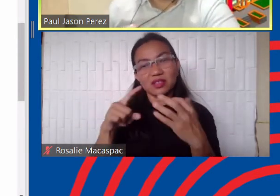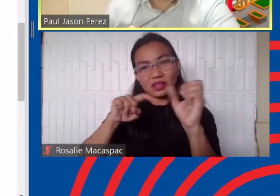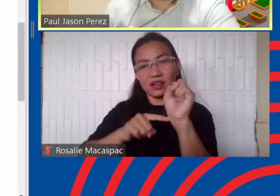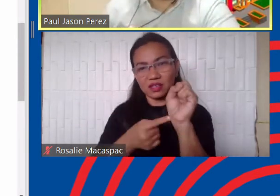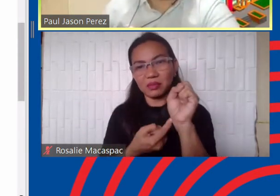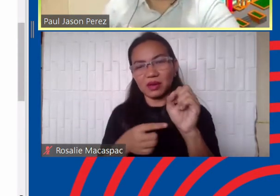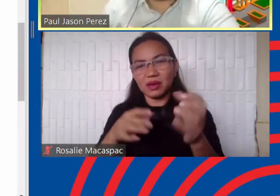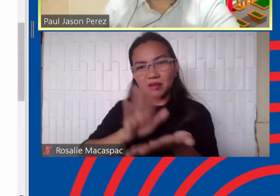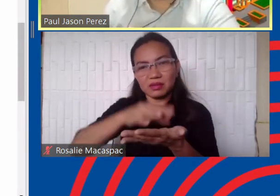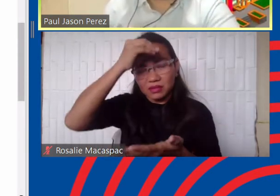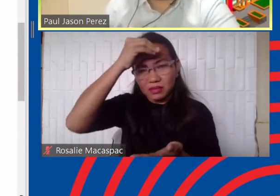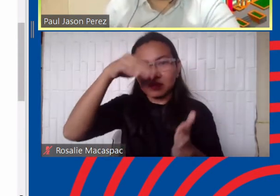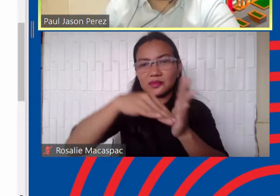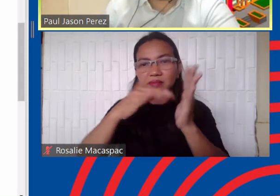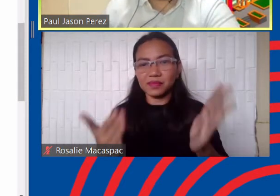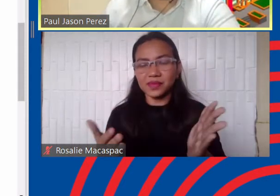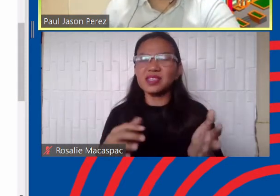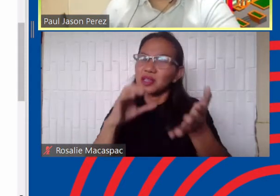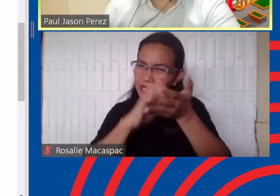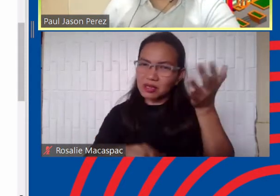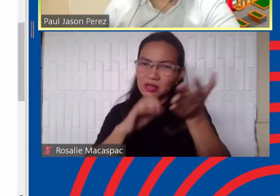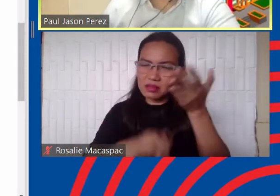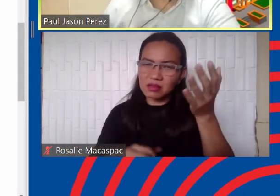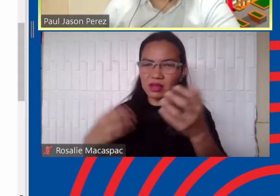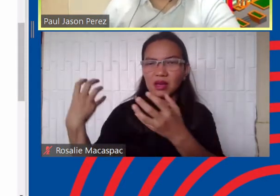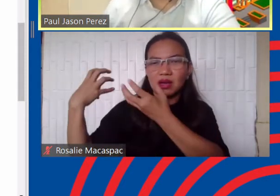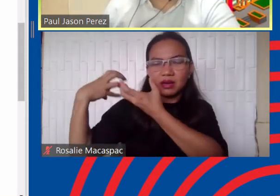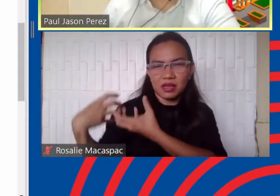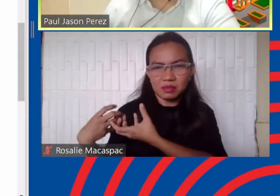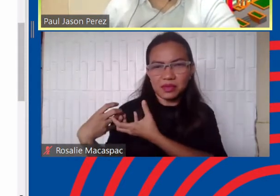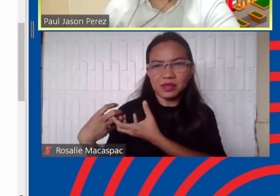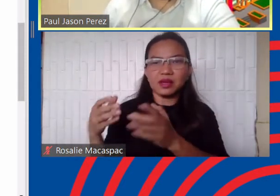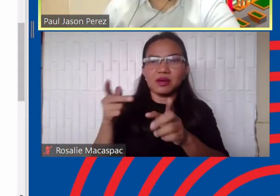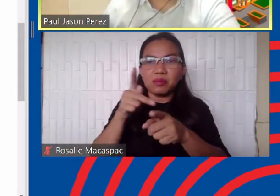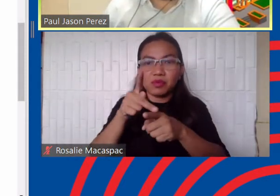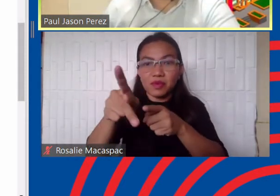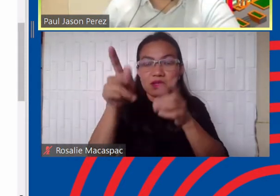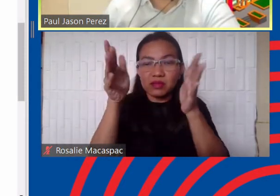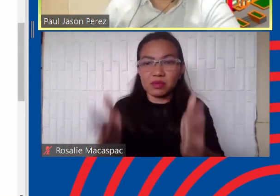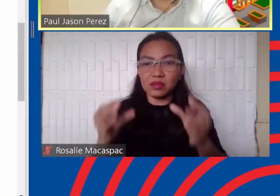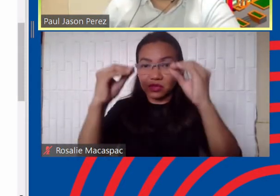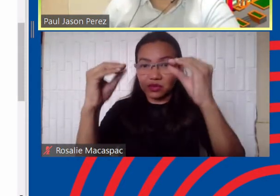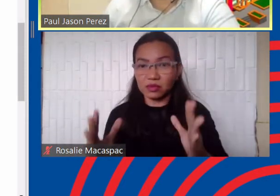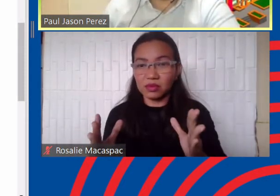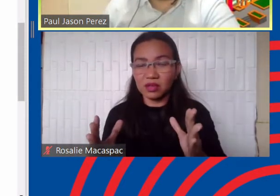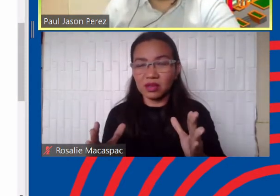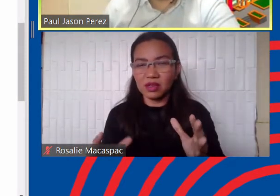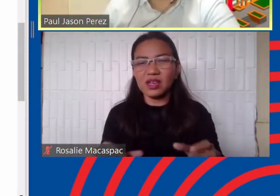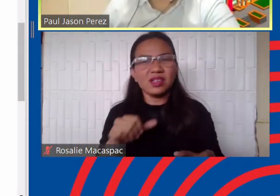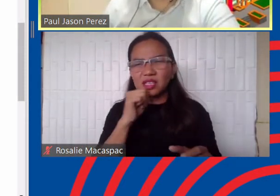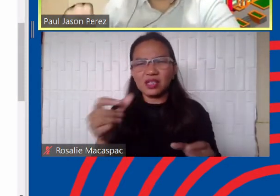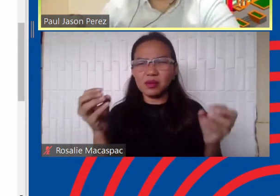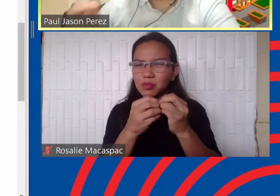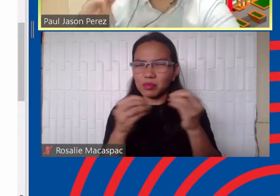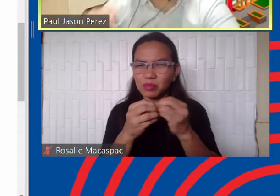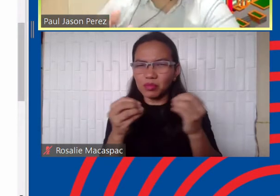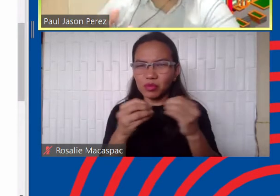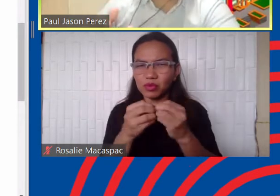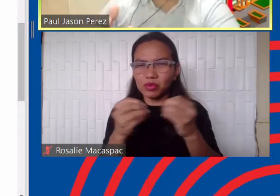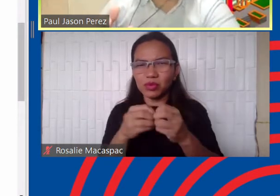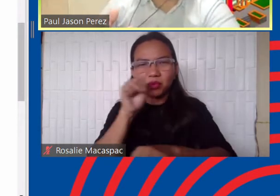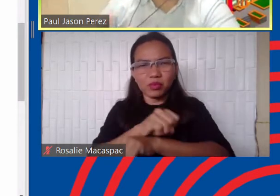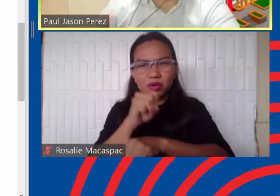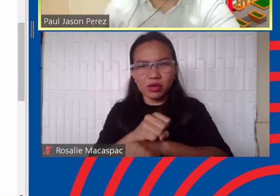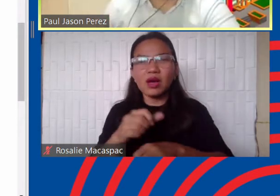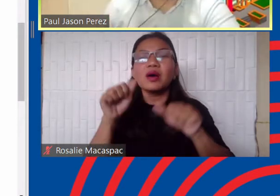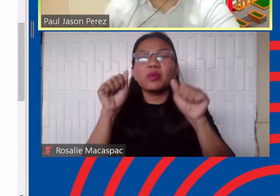the burden sa ating mga professors, di ba? They don't have to do that during the classroom. They can just